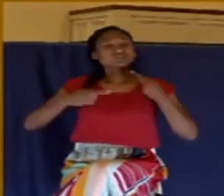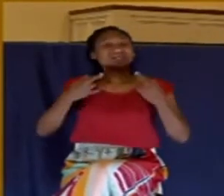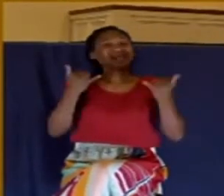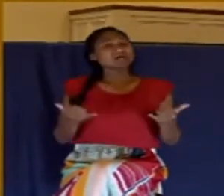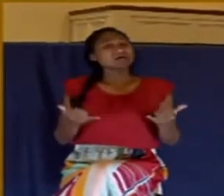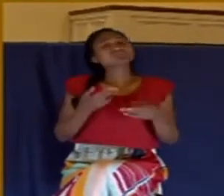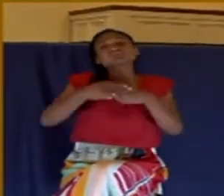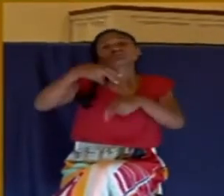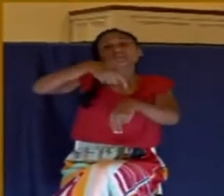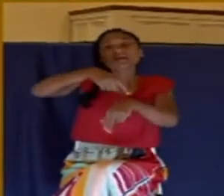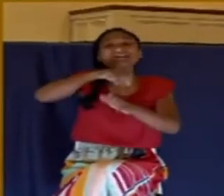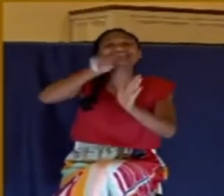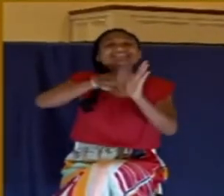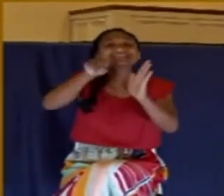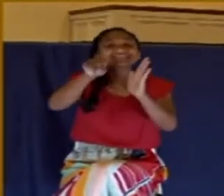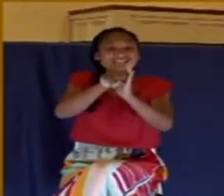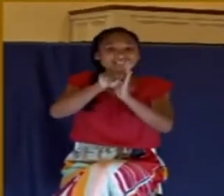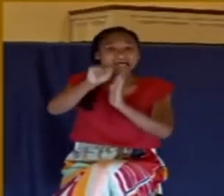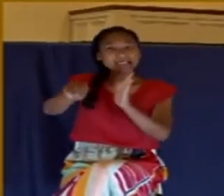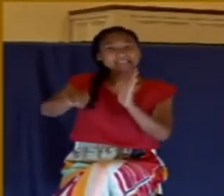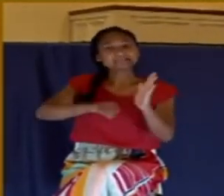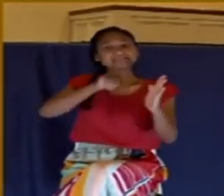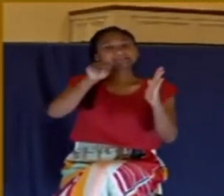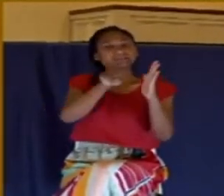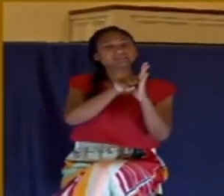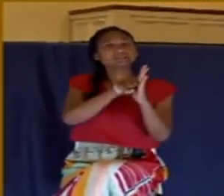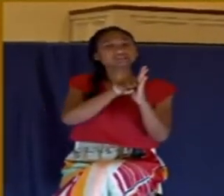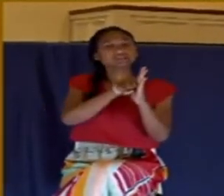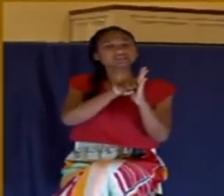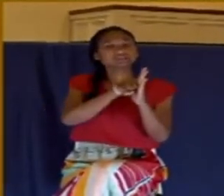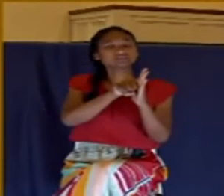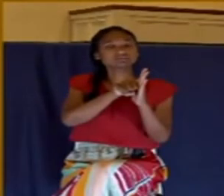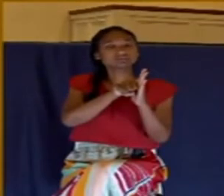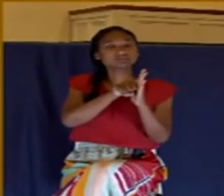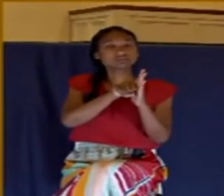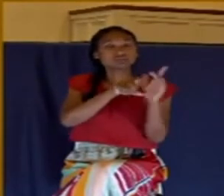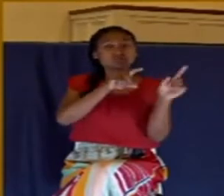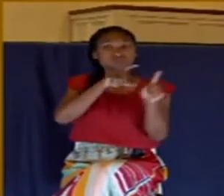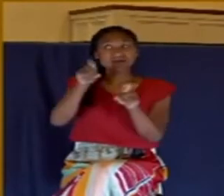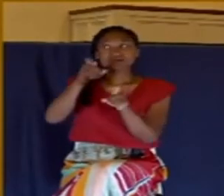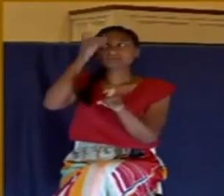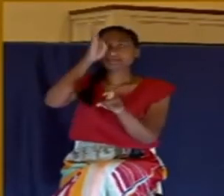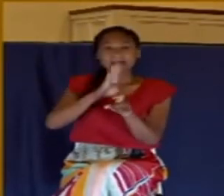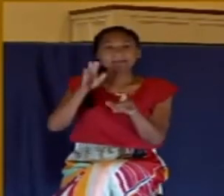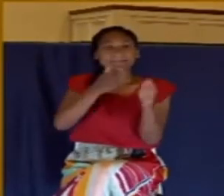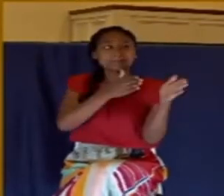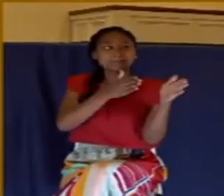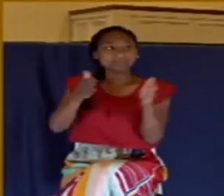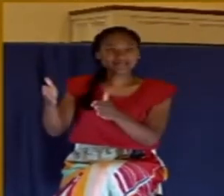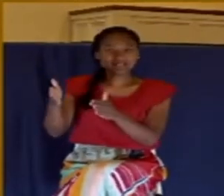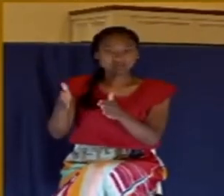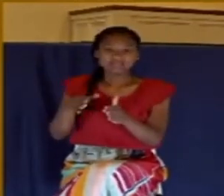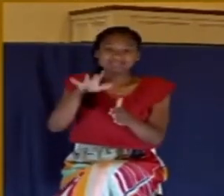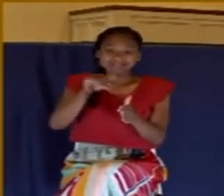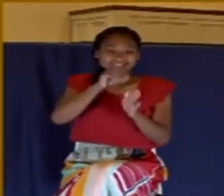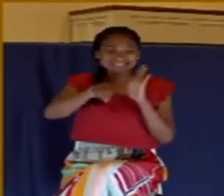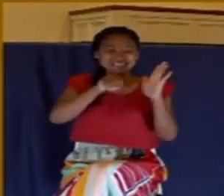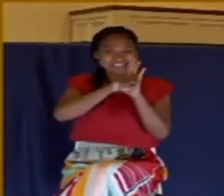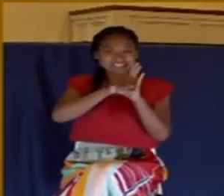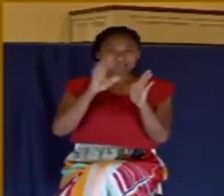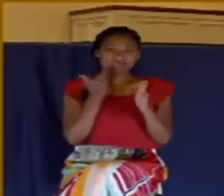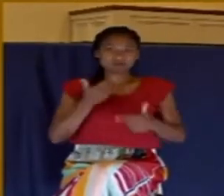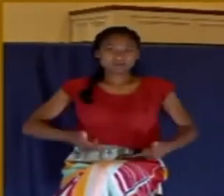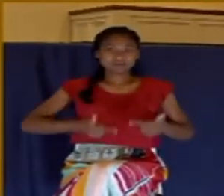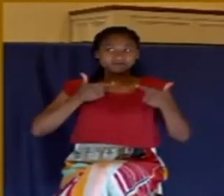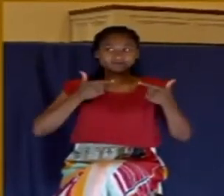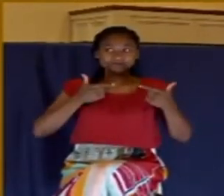a season. For a season. Trials are providential. God brings these seasons upon us. There are people here,